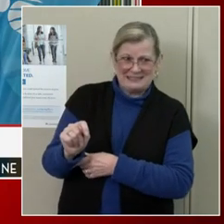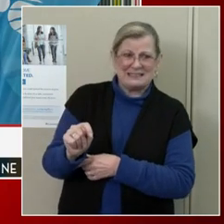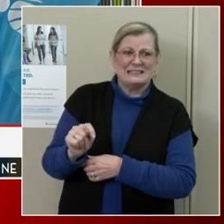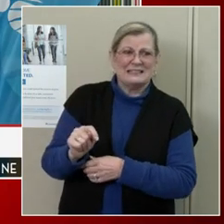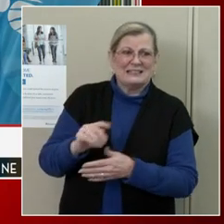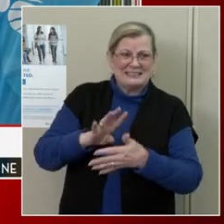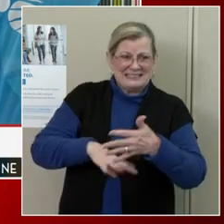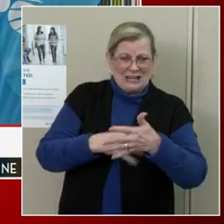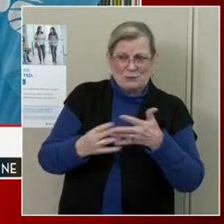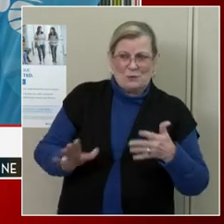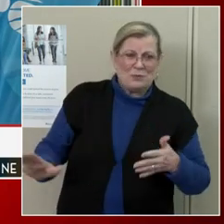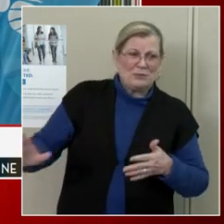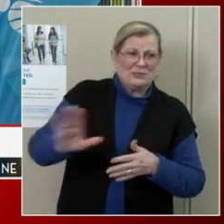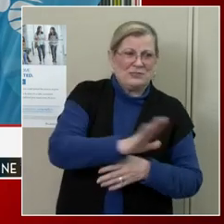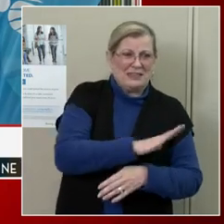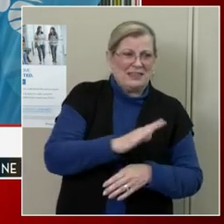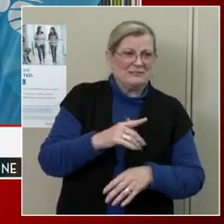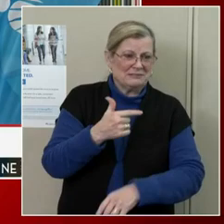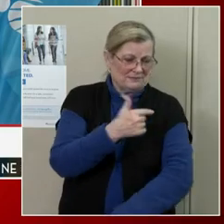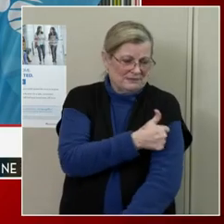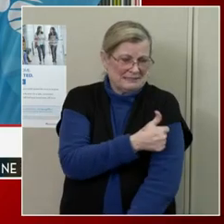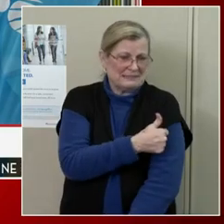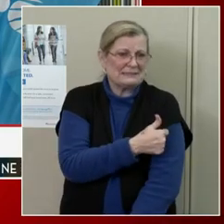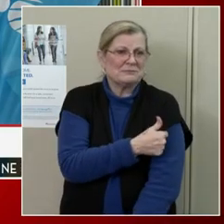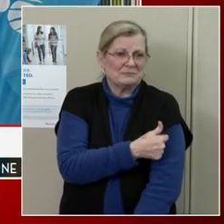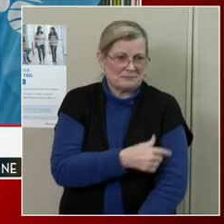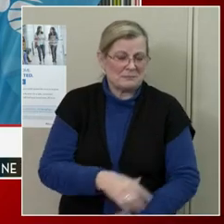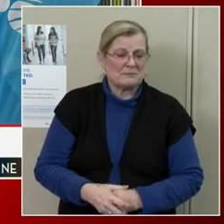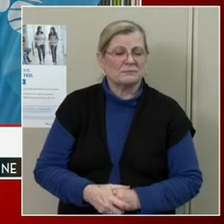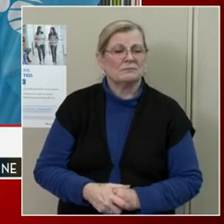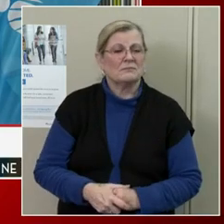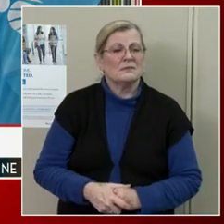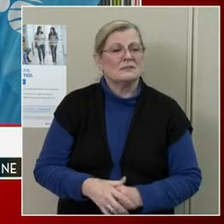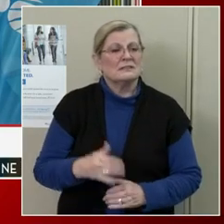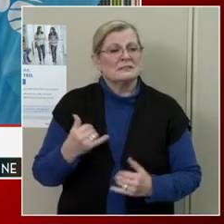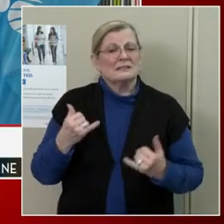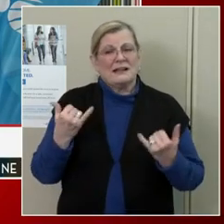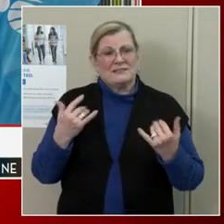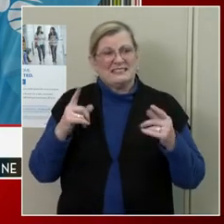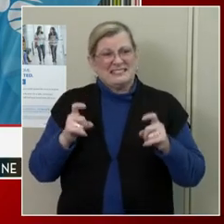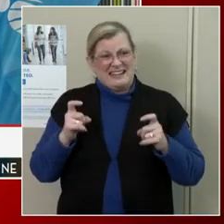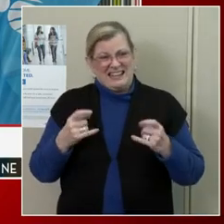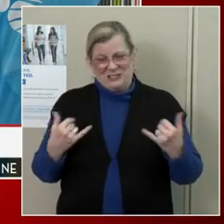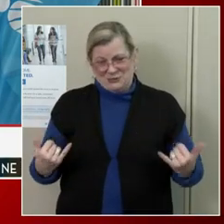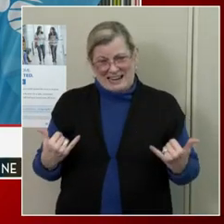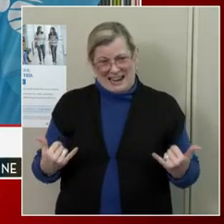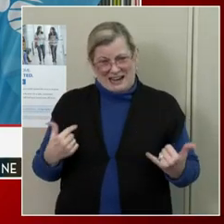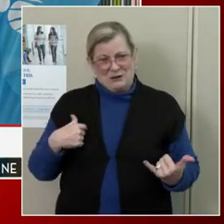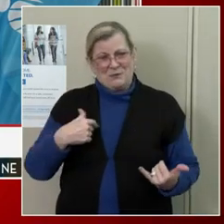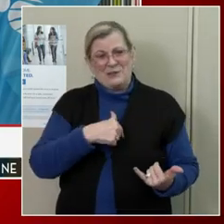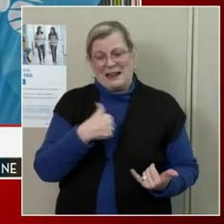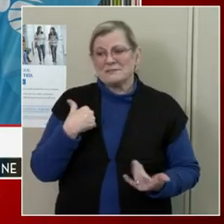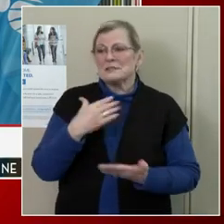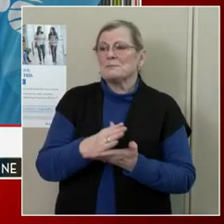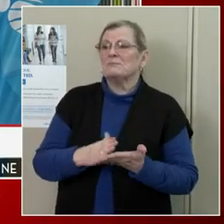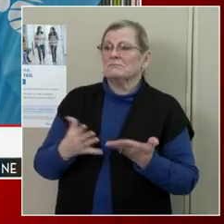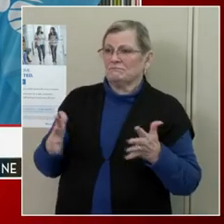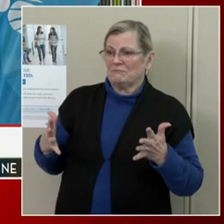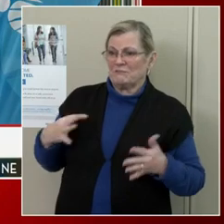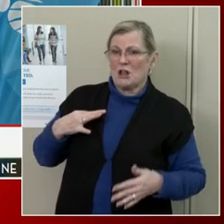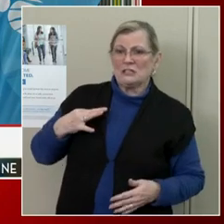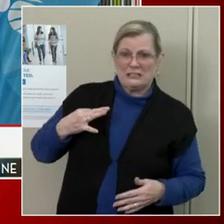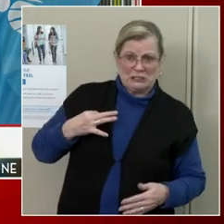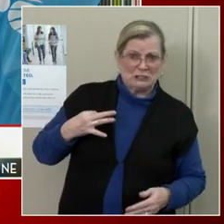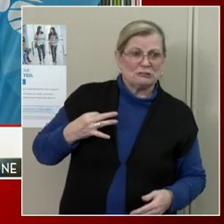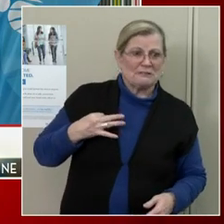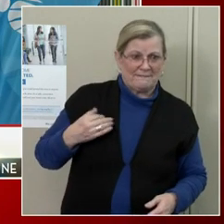be tested. So today, I think we have a few volunteers who are going